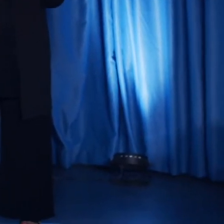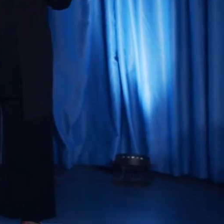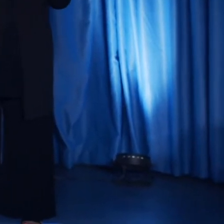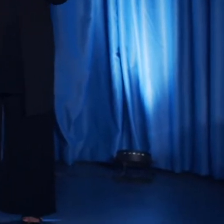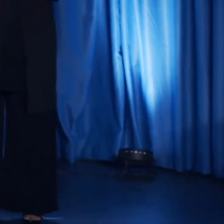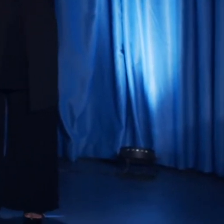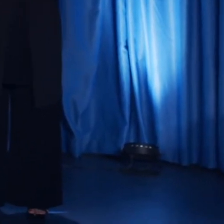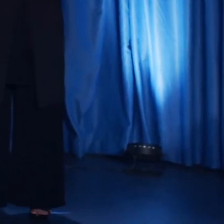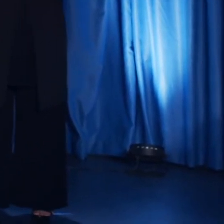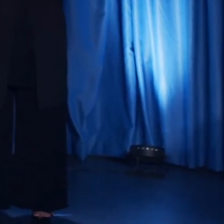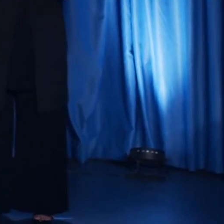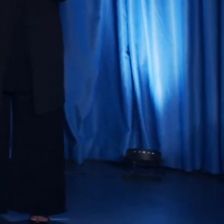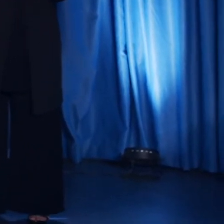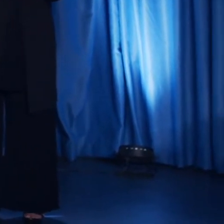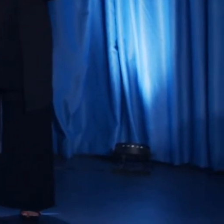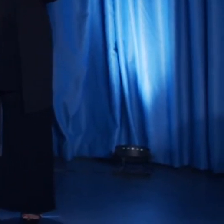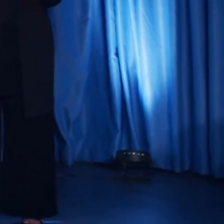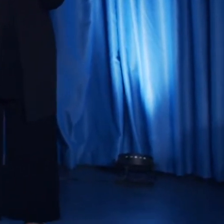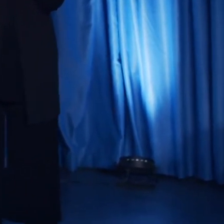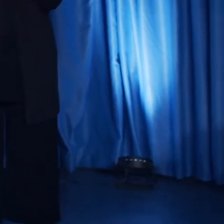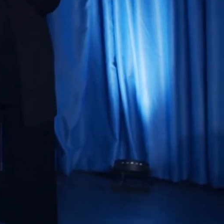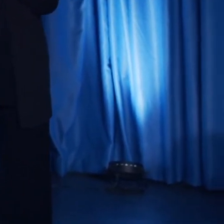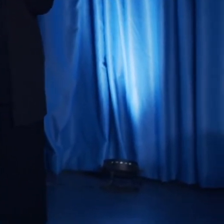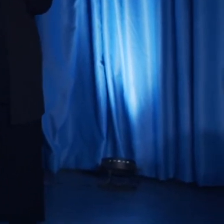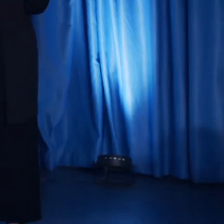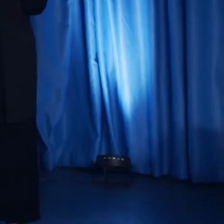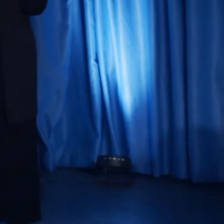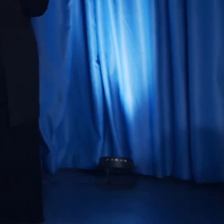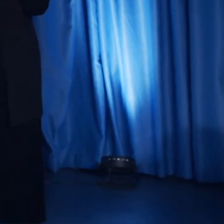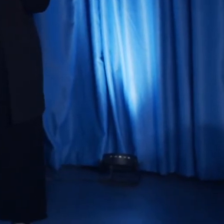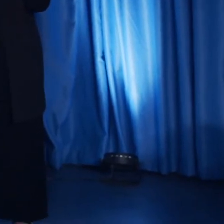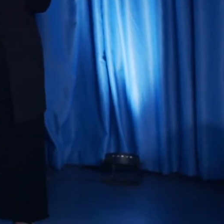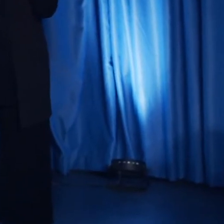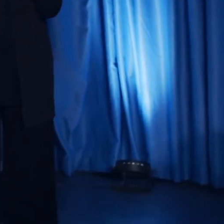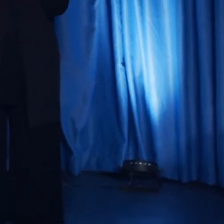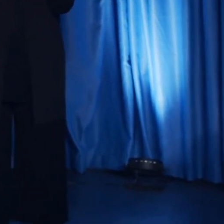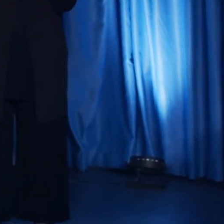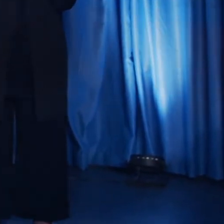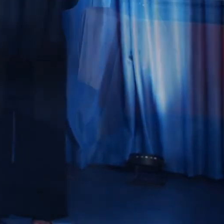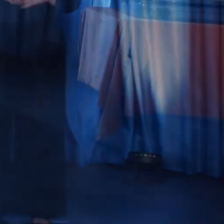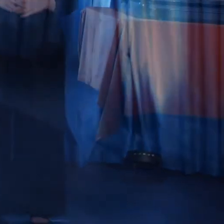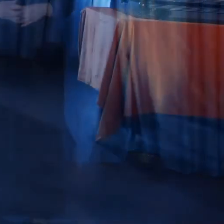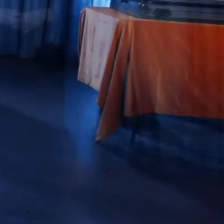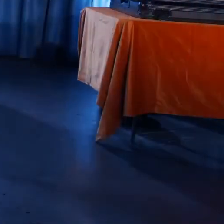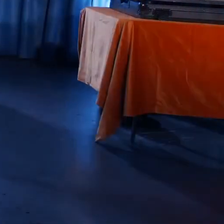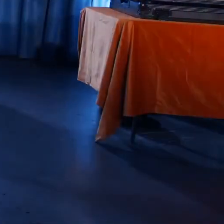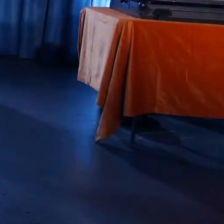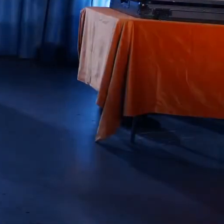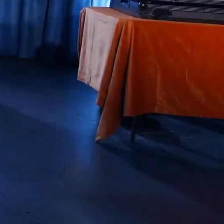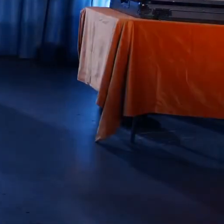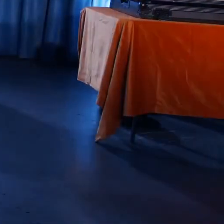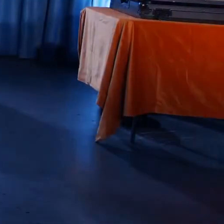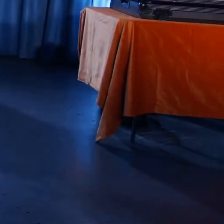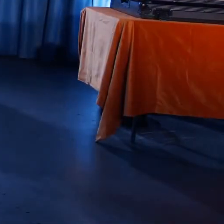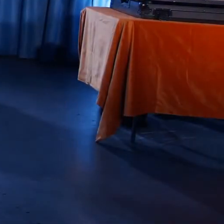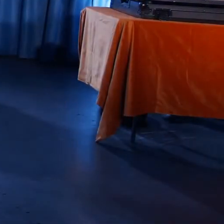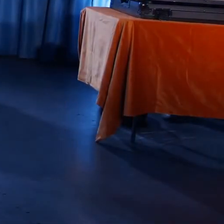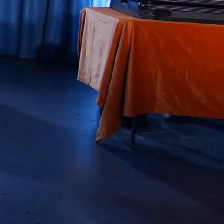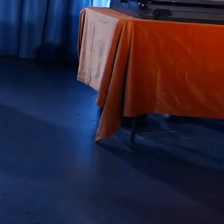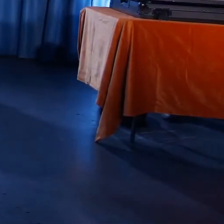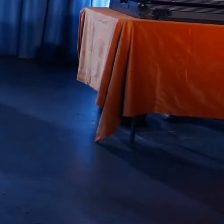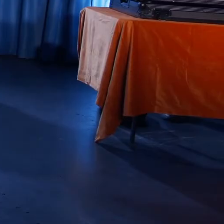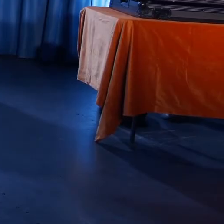didn't shut up. I can suffer any fool, but a booster turns my guts. "You know what else you should see while you're here?" he